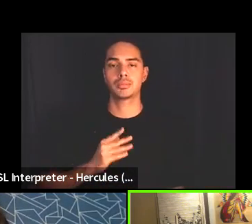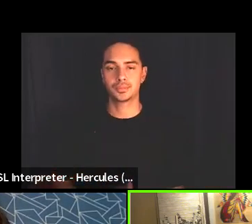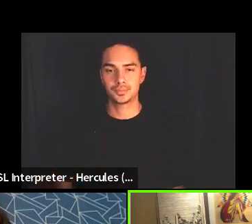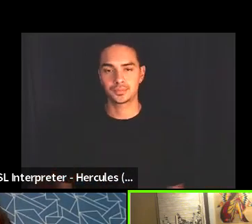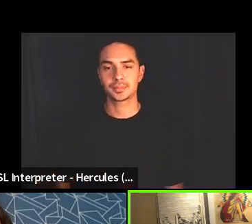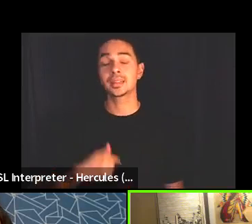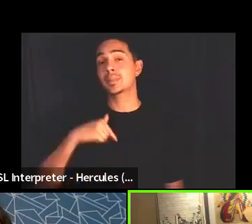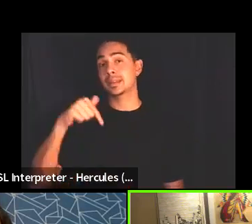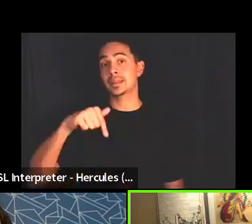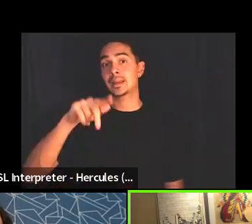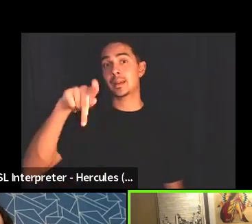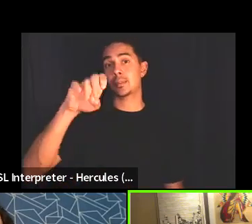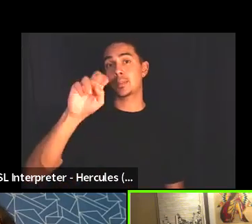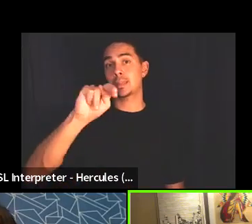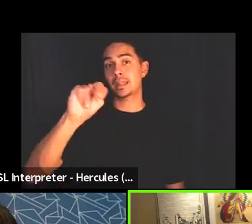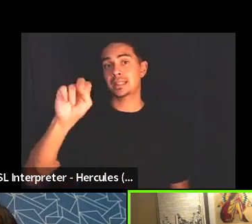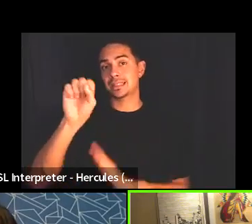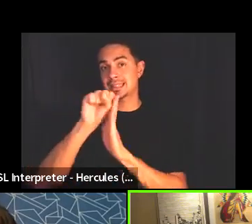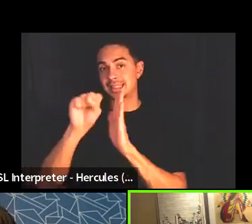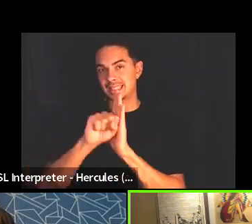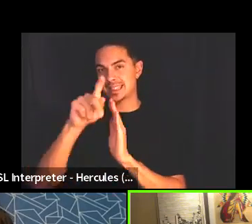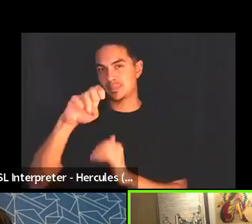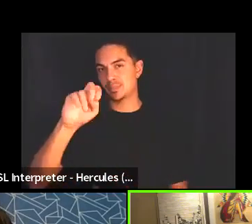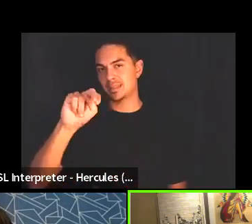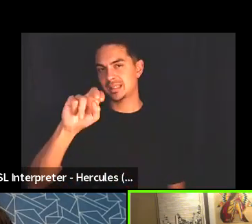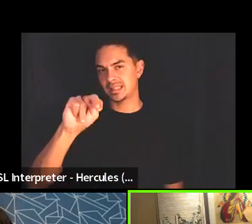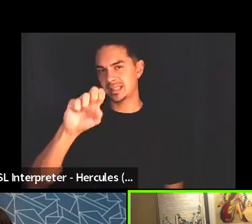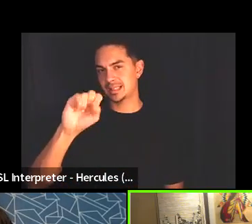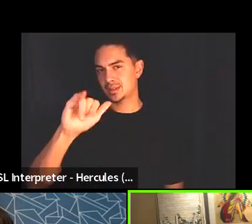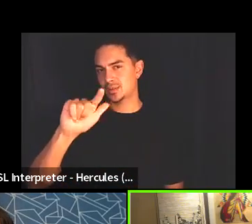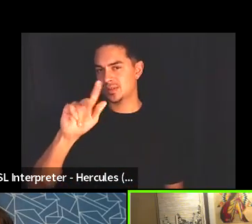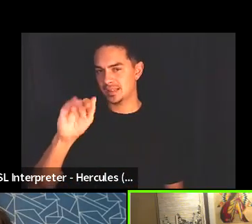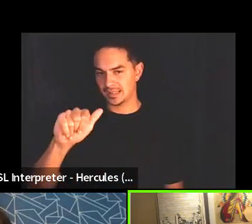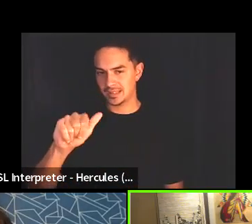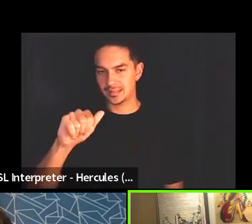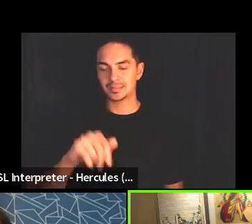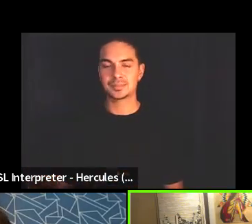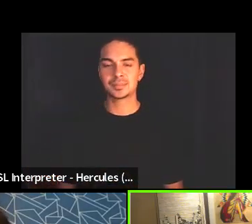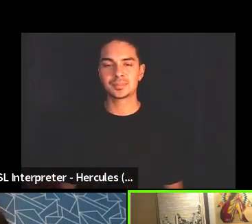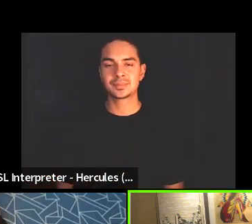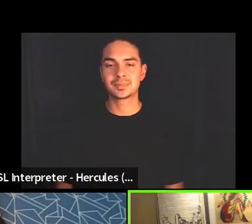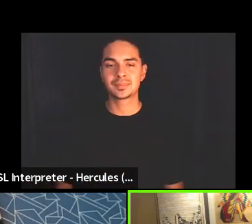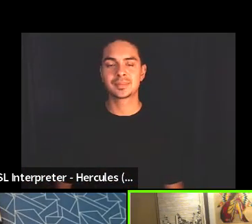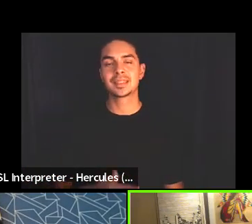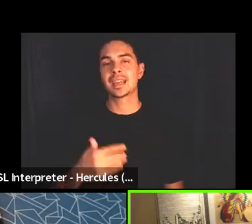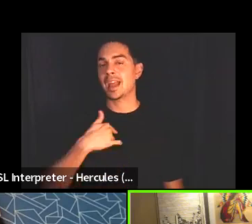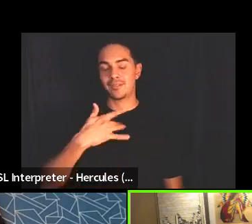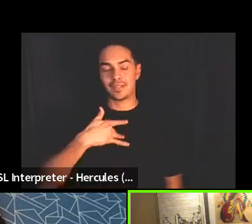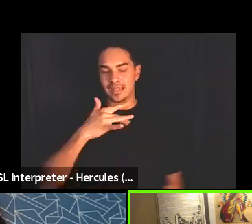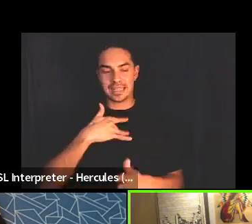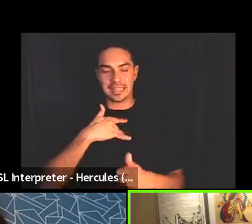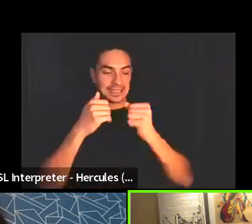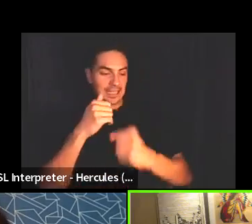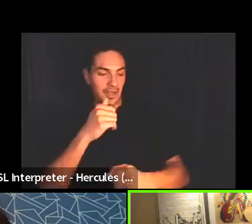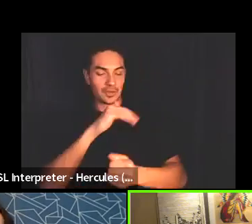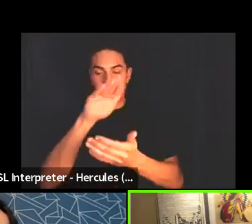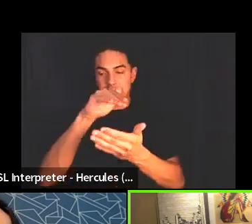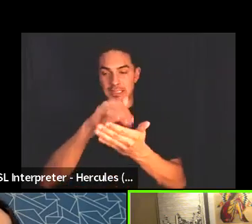between the North and the South, center in the middle, and I'm just sharing those voices. So thank you for listening. Thank you.